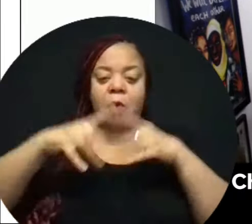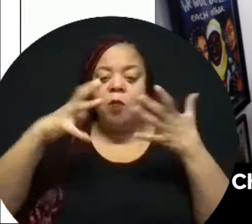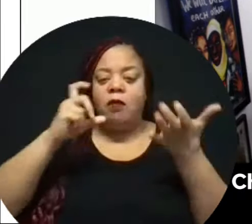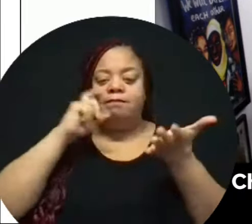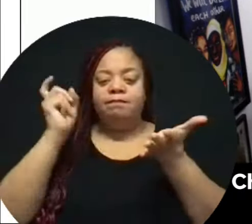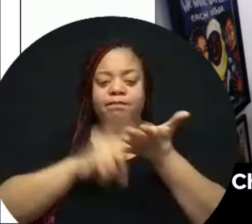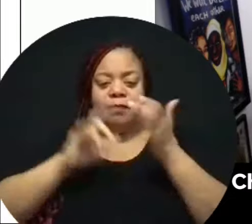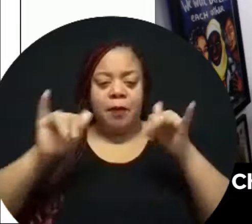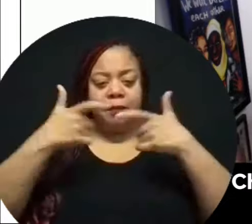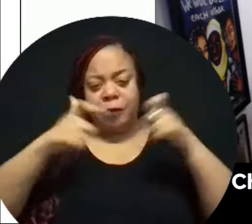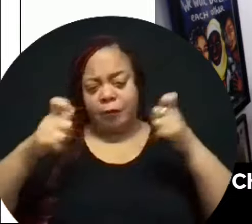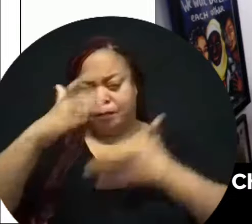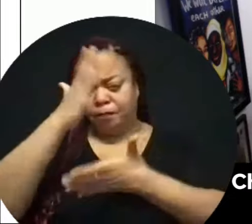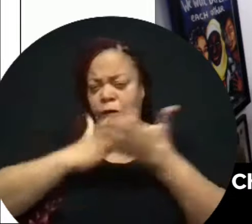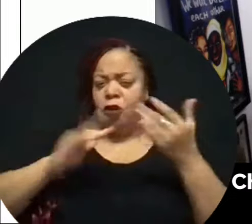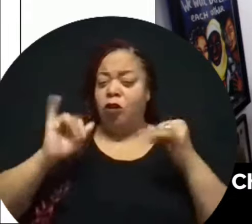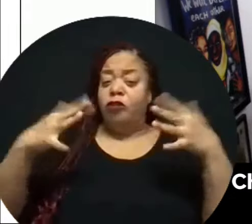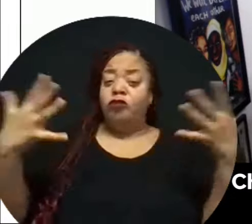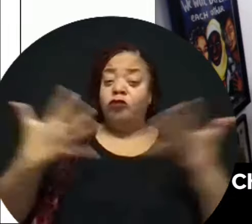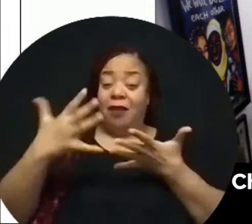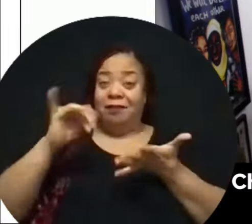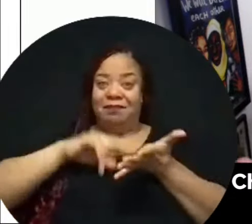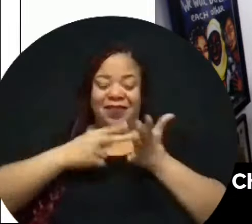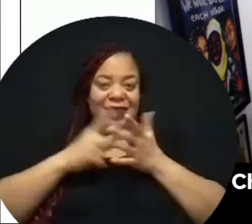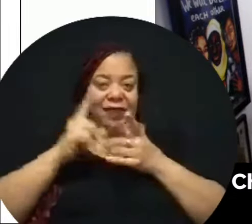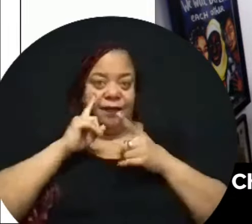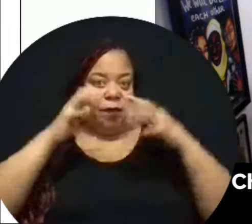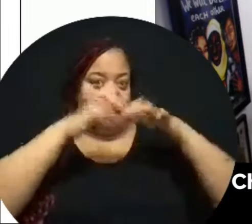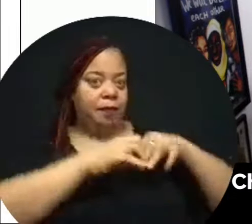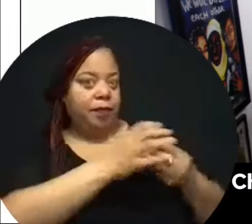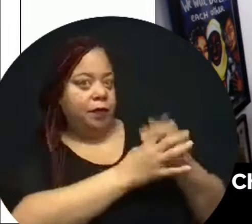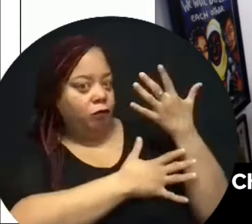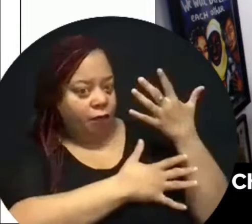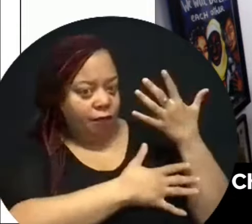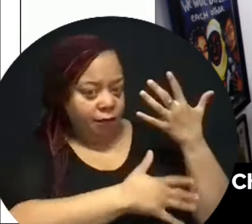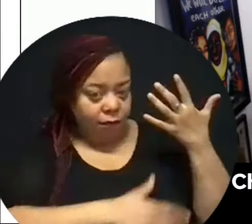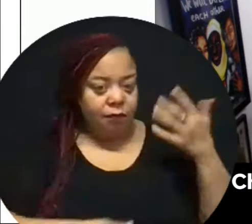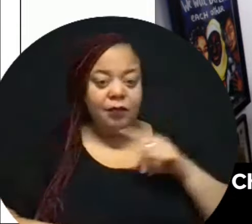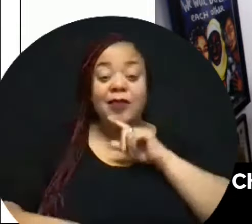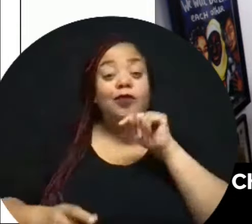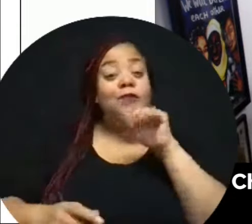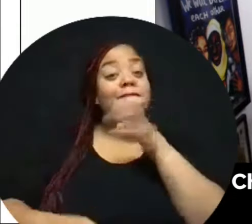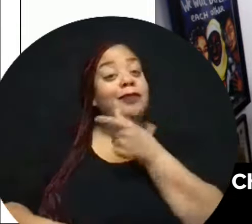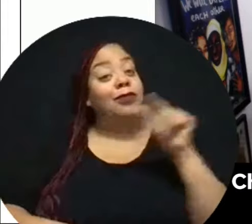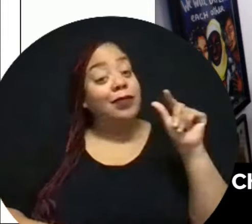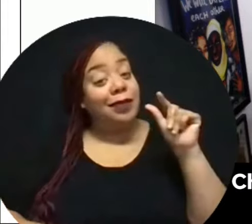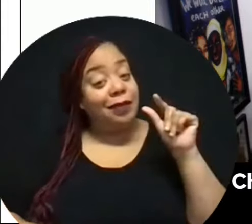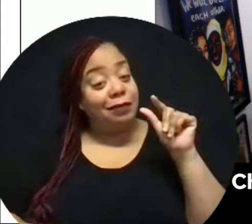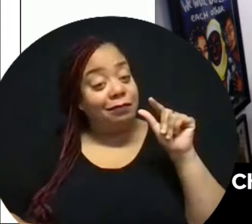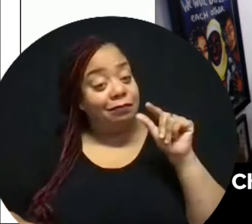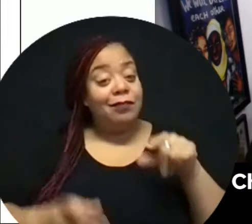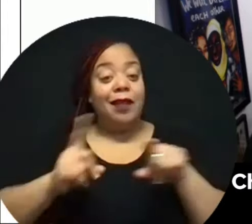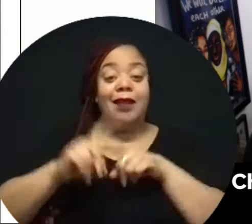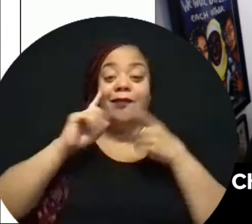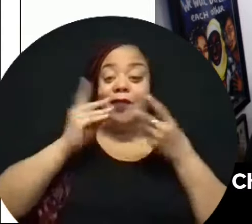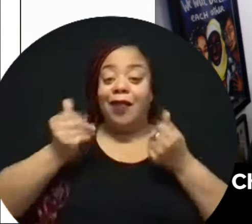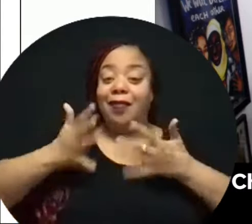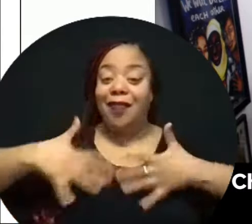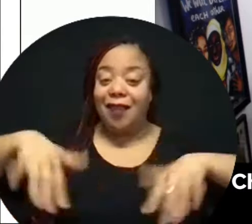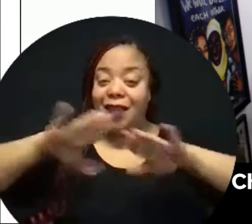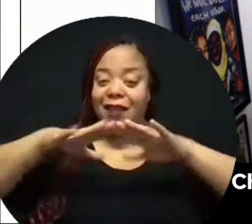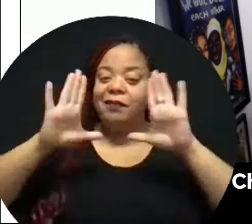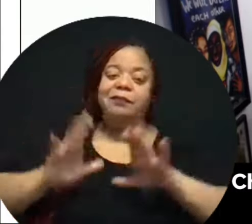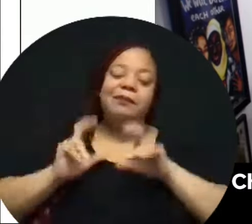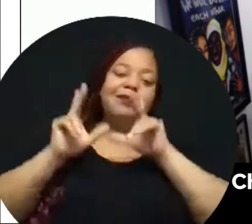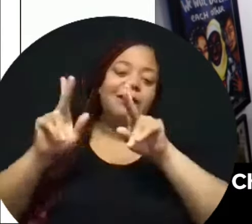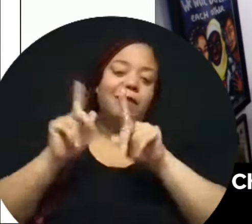people. So by way of introduction, my name is Charlotte. I'm one of the organizers with Study and Struggle, and I will be